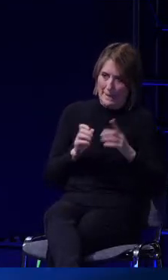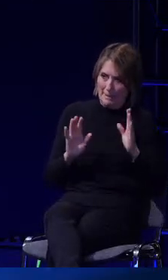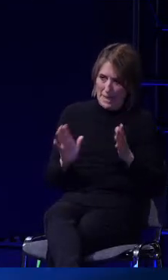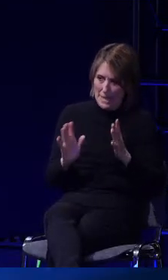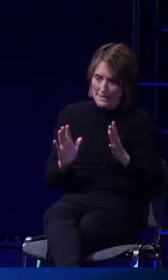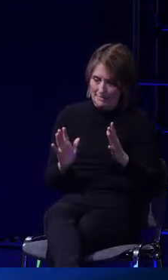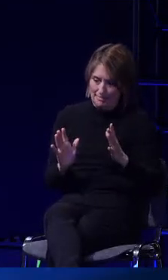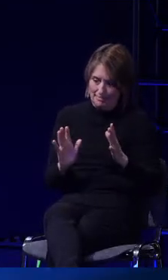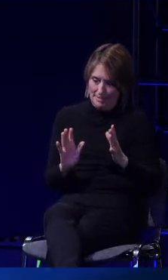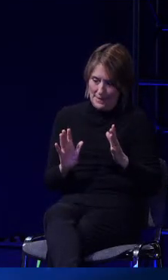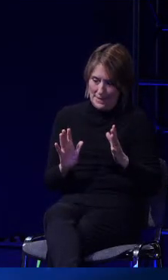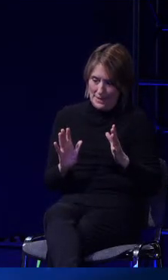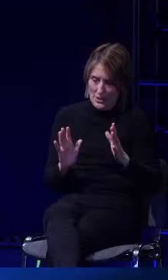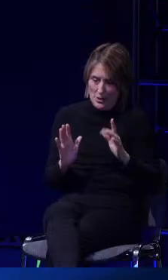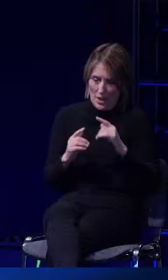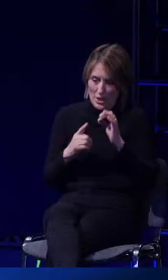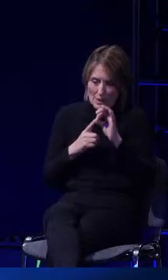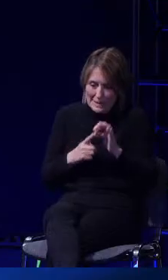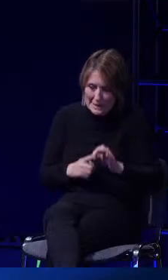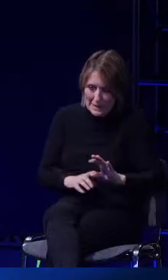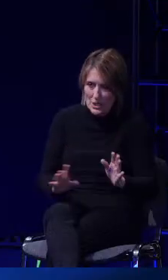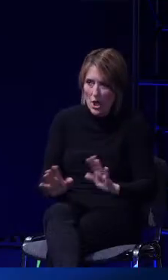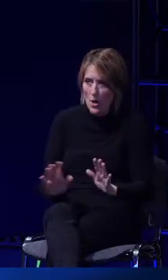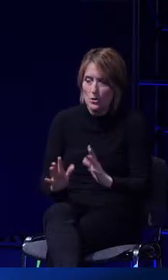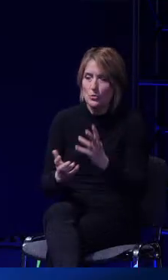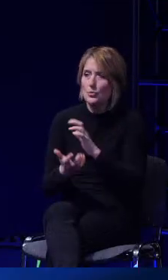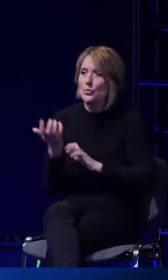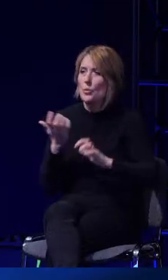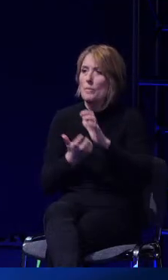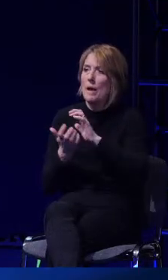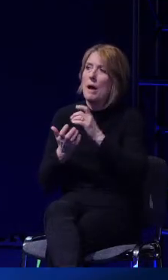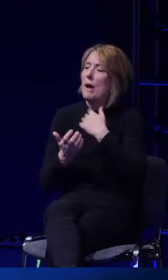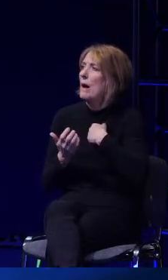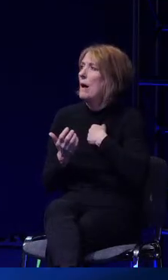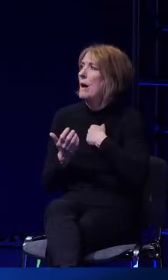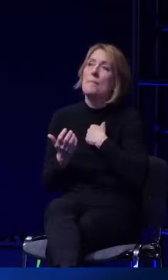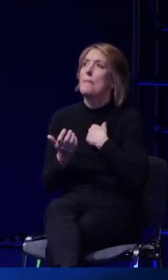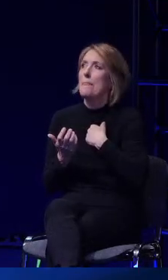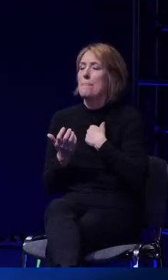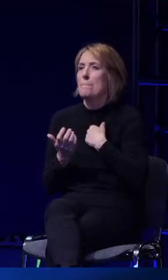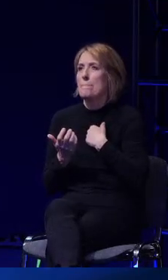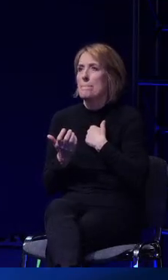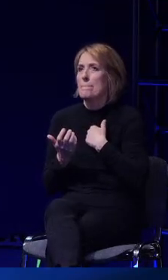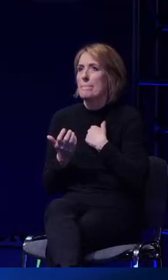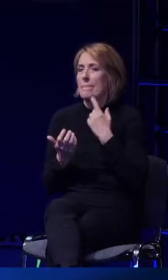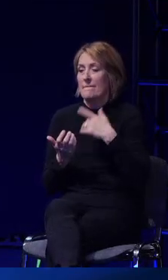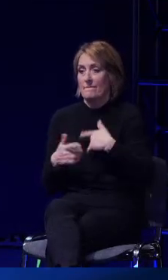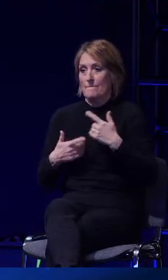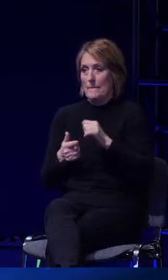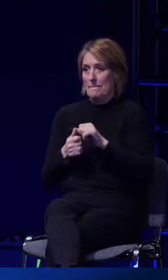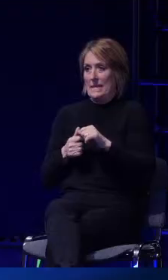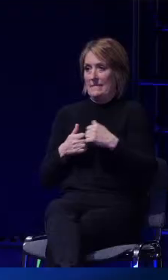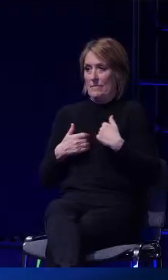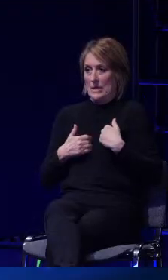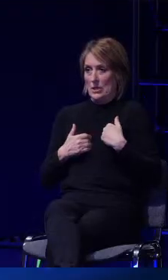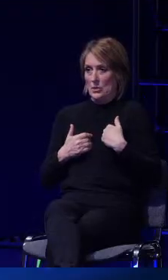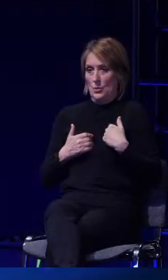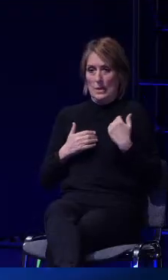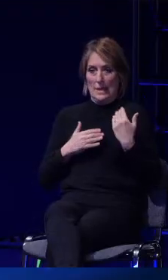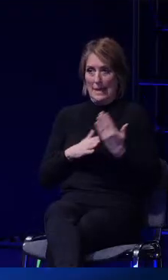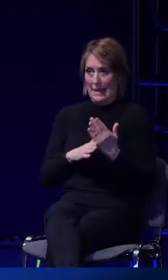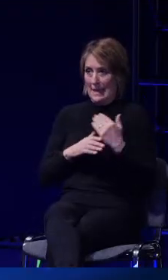like, you just can't. It's too complex. And in the same way that I've learned that, it's best for me to leave operating